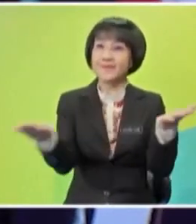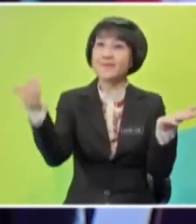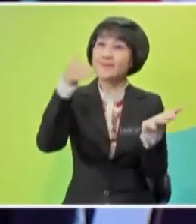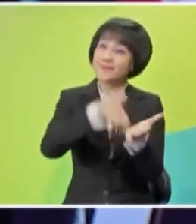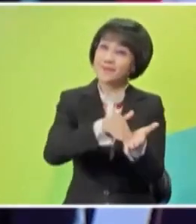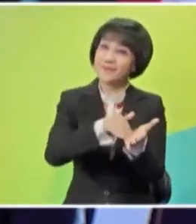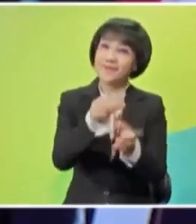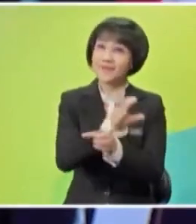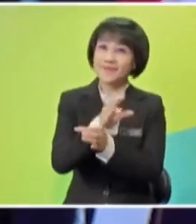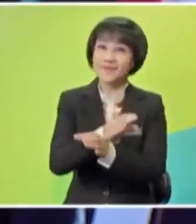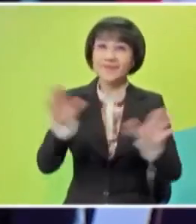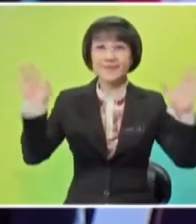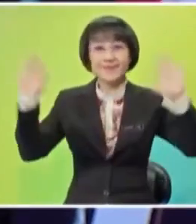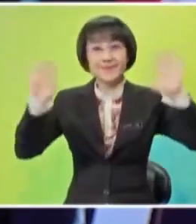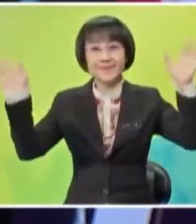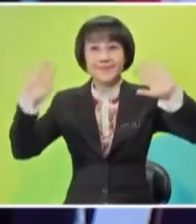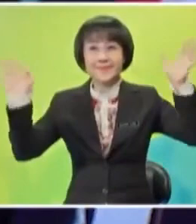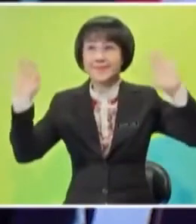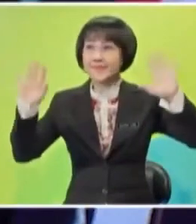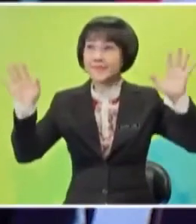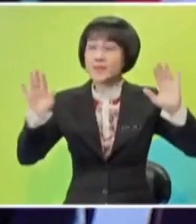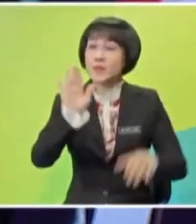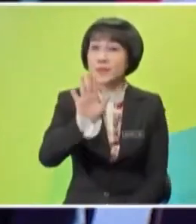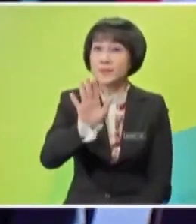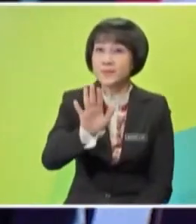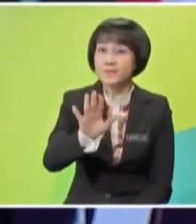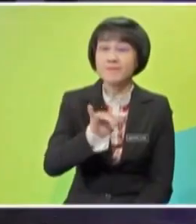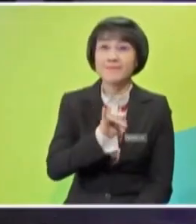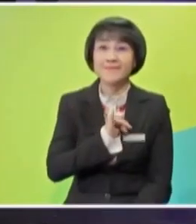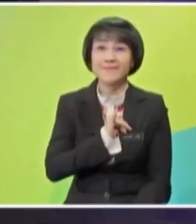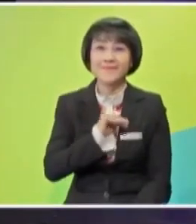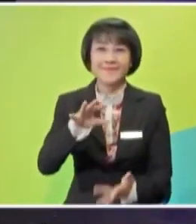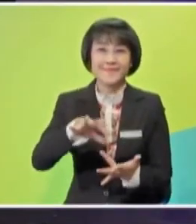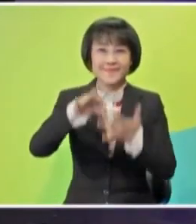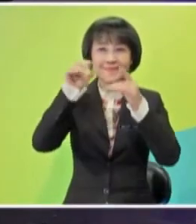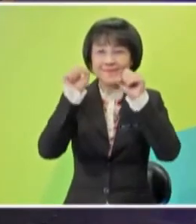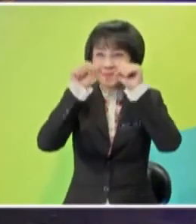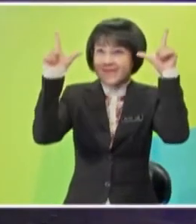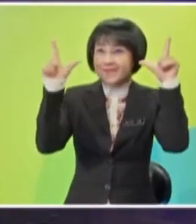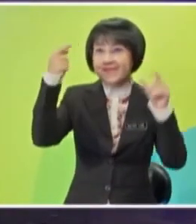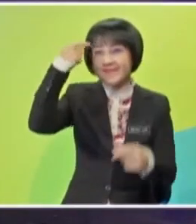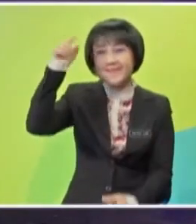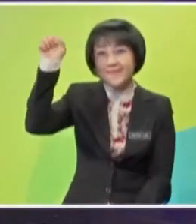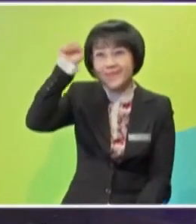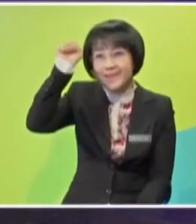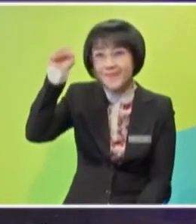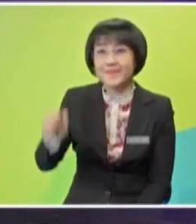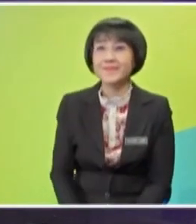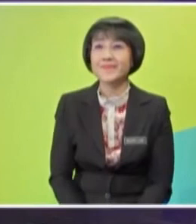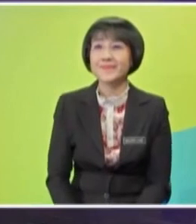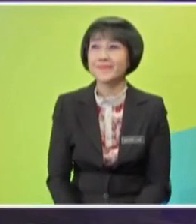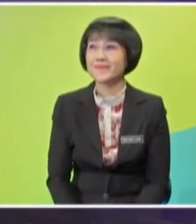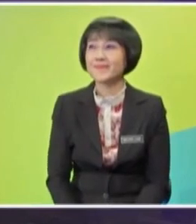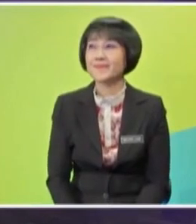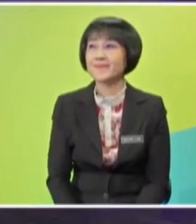then, take care and bye. But wait up. Oh, I have a special surprise to you. Sean, because we have known each